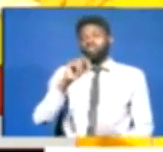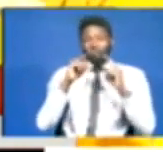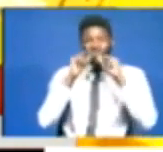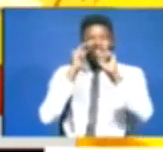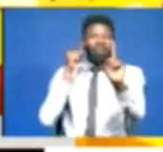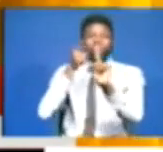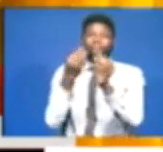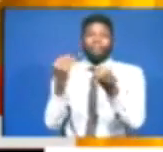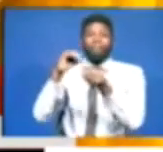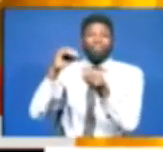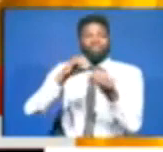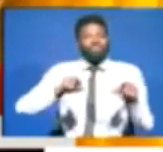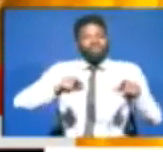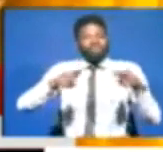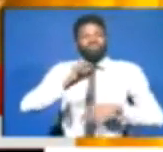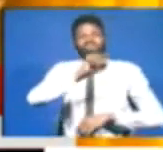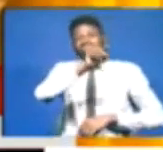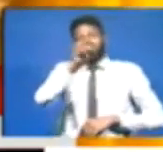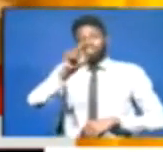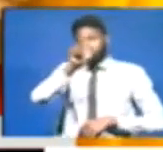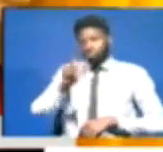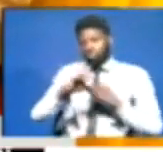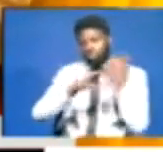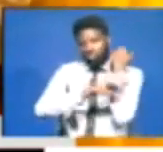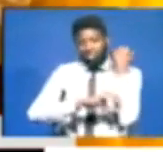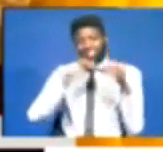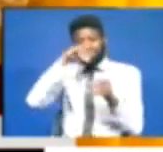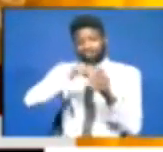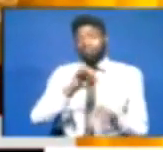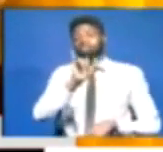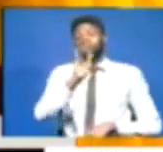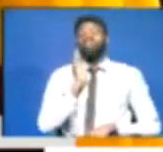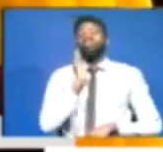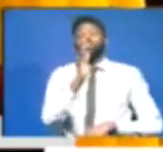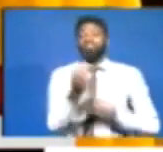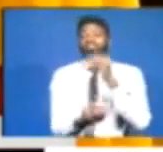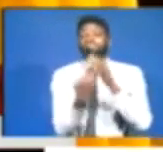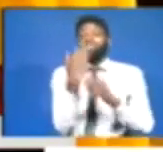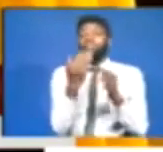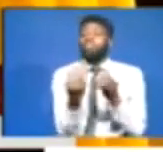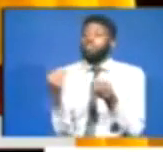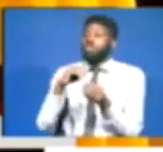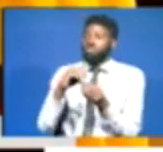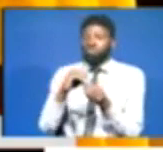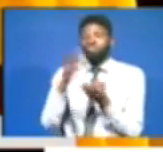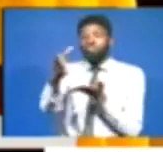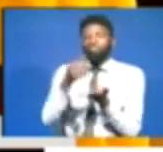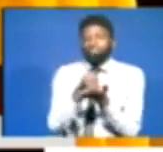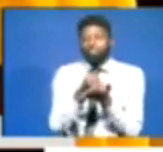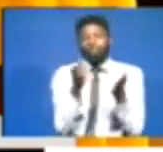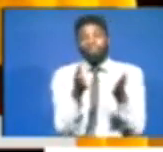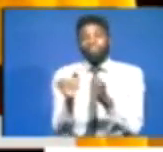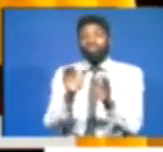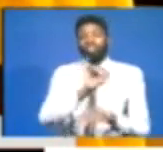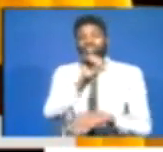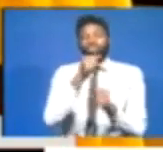across further regions of the country, which will inadvertently create more employment opportunities for those in the journalism